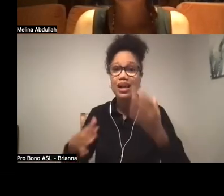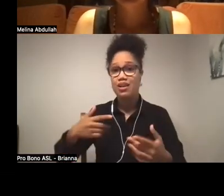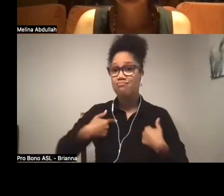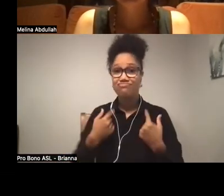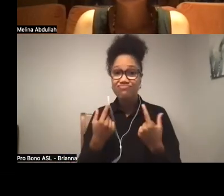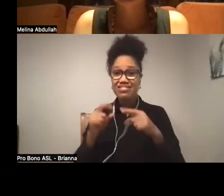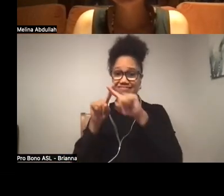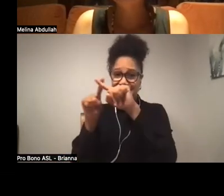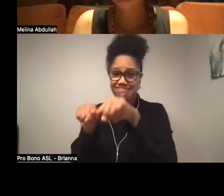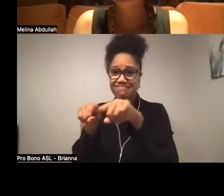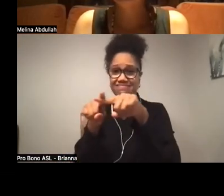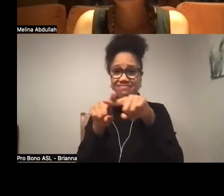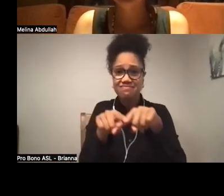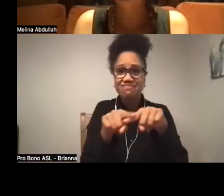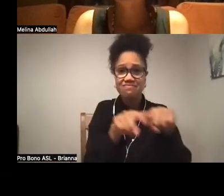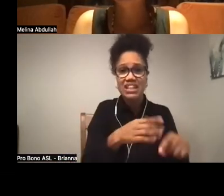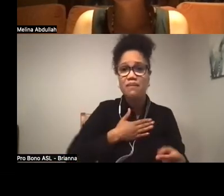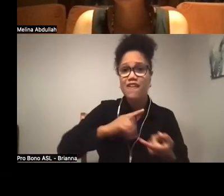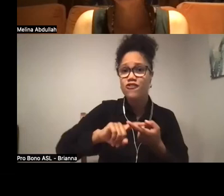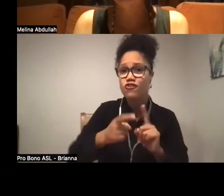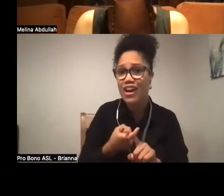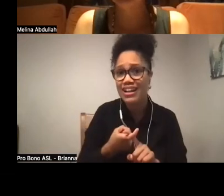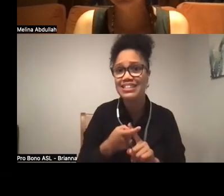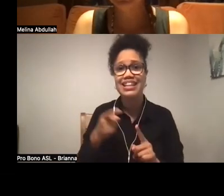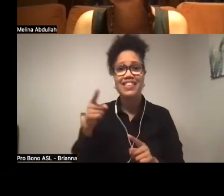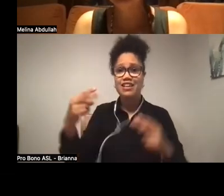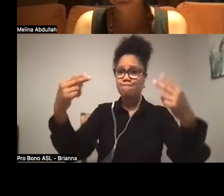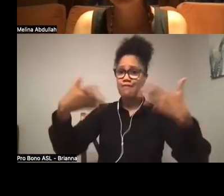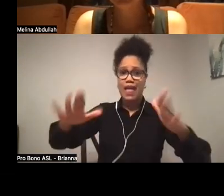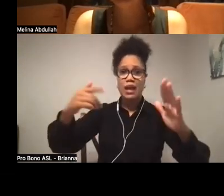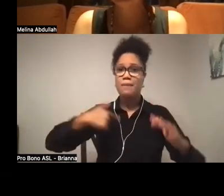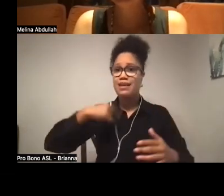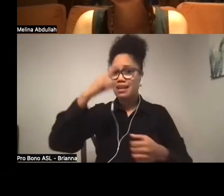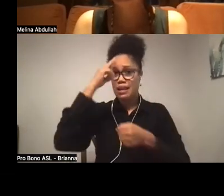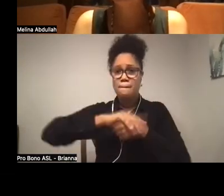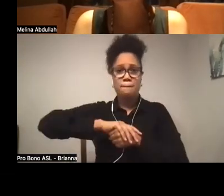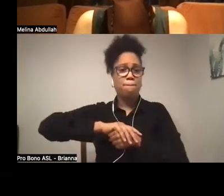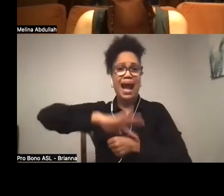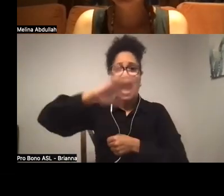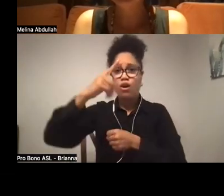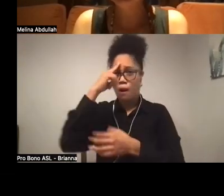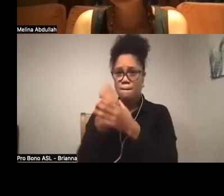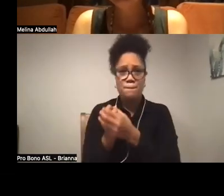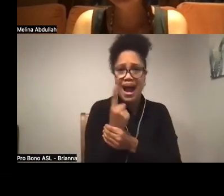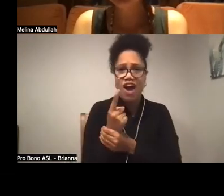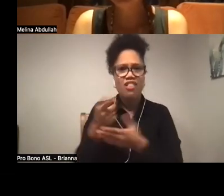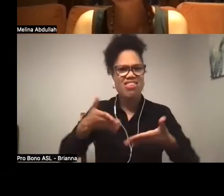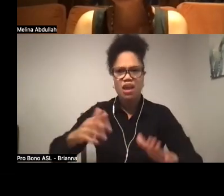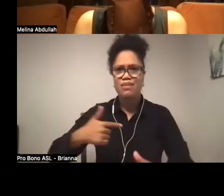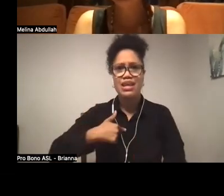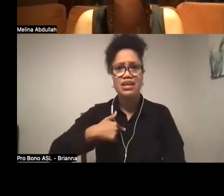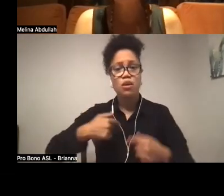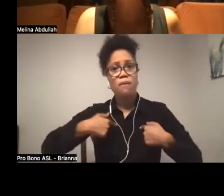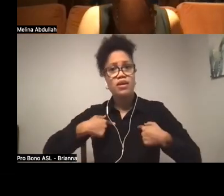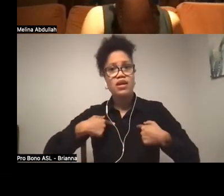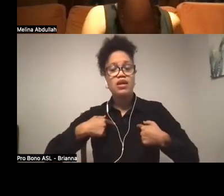who let me kind of go insane for a minute. And I did. I couldn't keep it together,